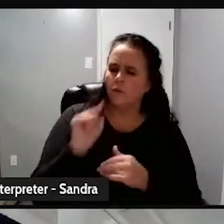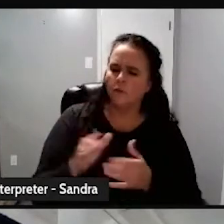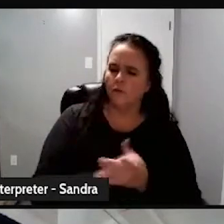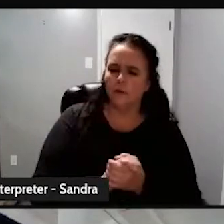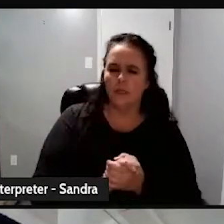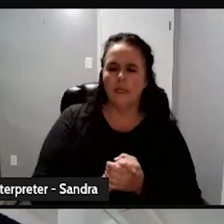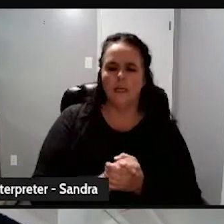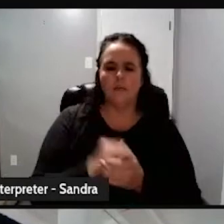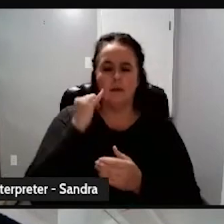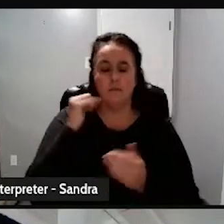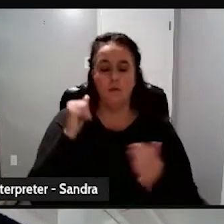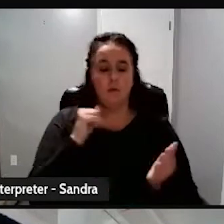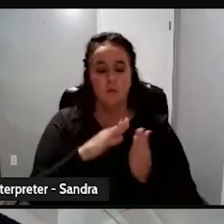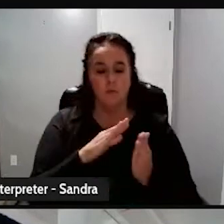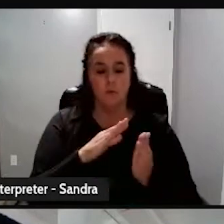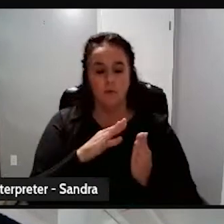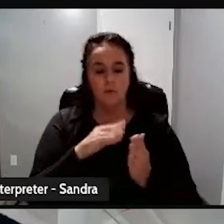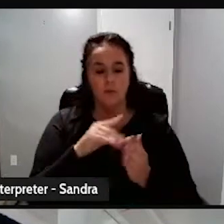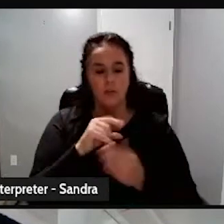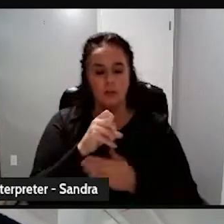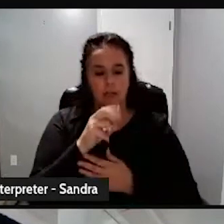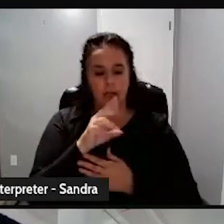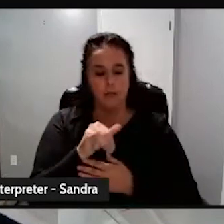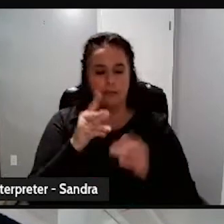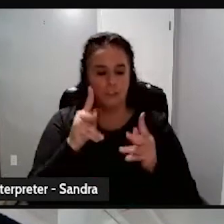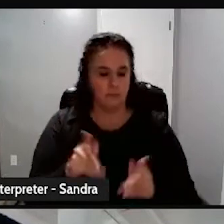as an individual, or